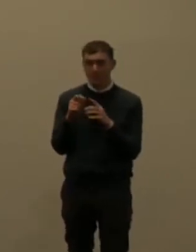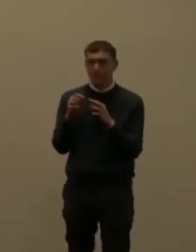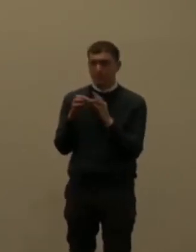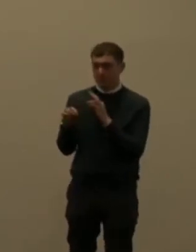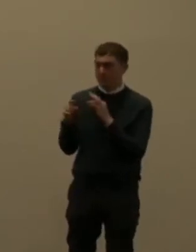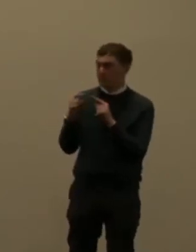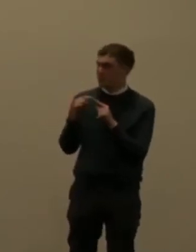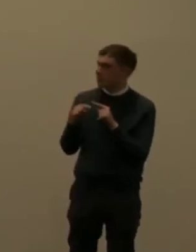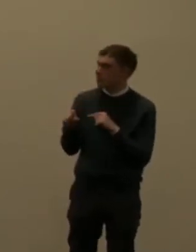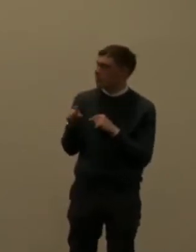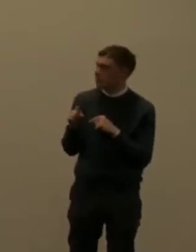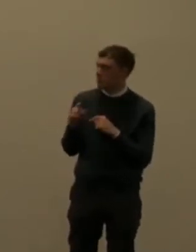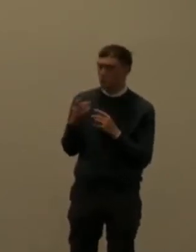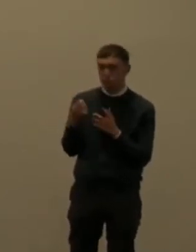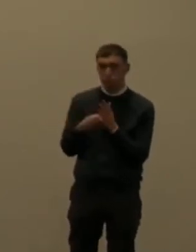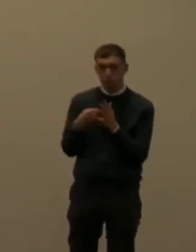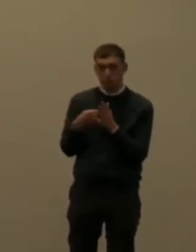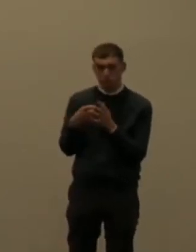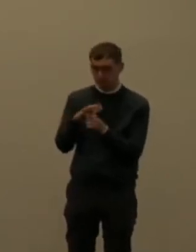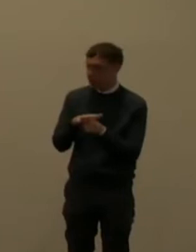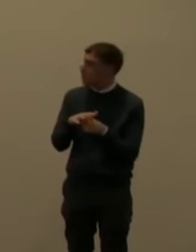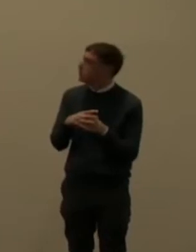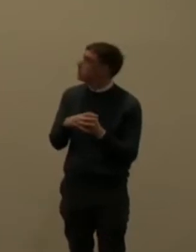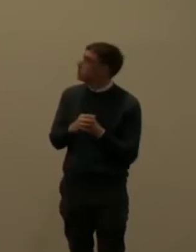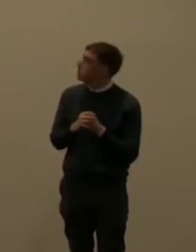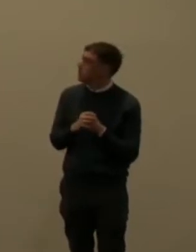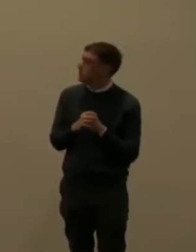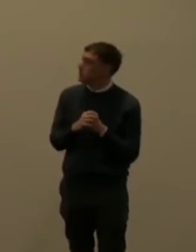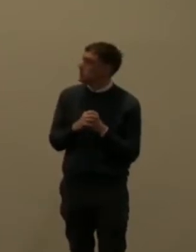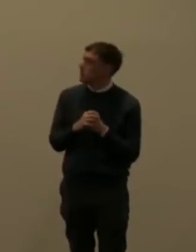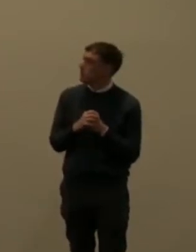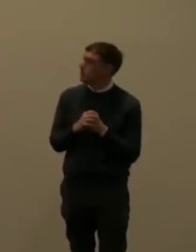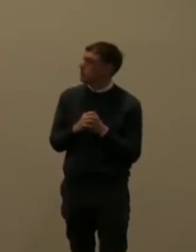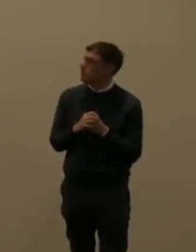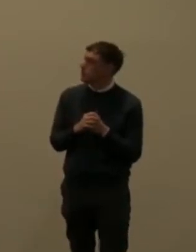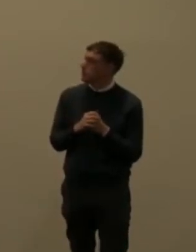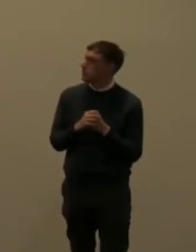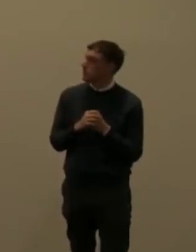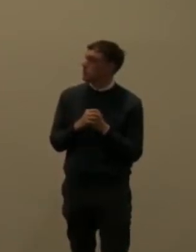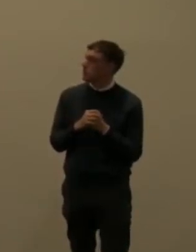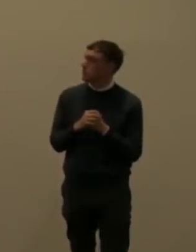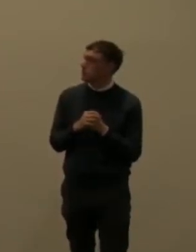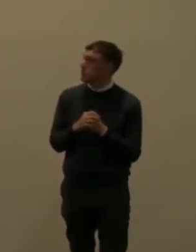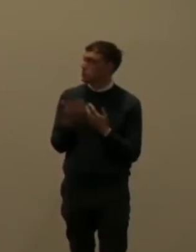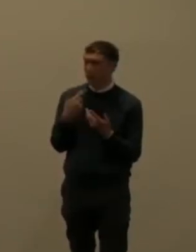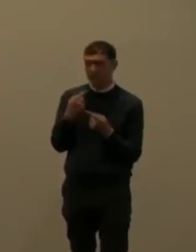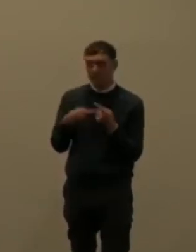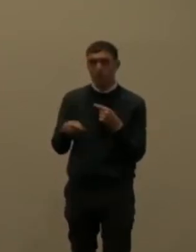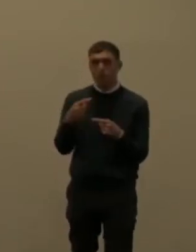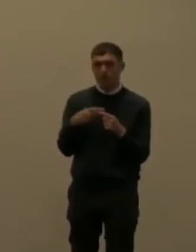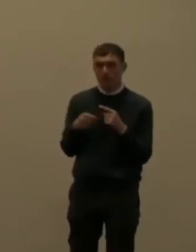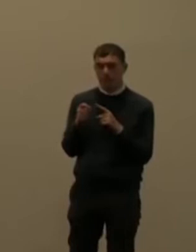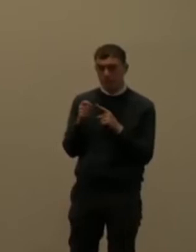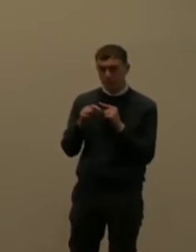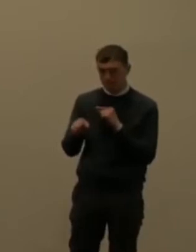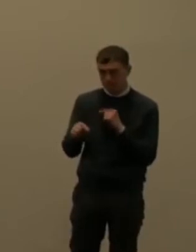file into a repository that is here. So here I have a repository, and if we go back to the pipeline,